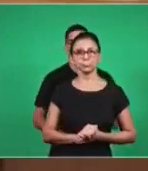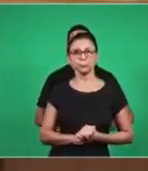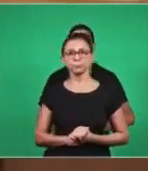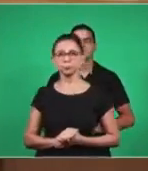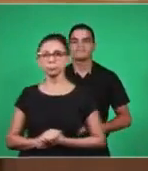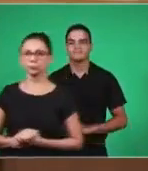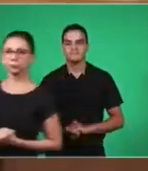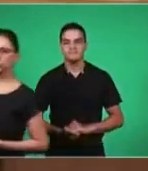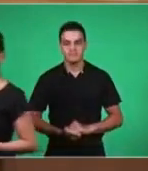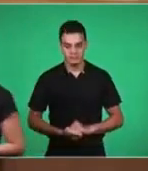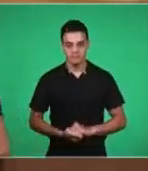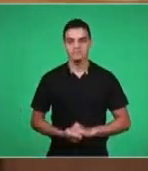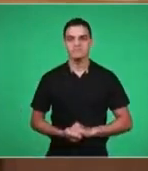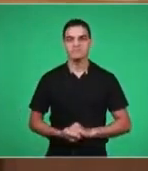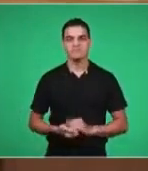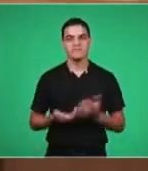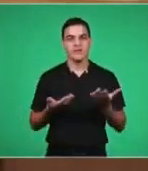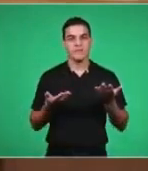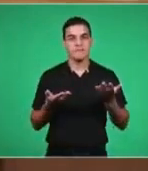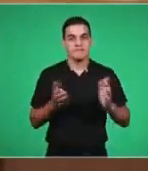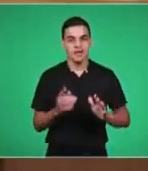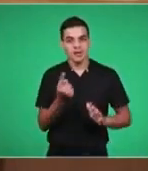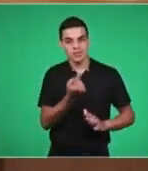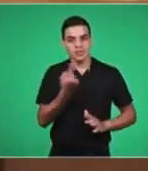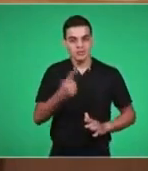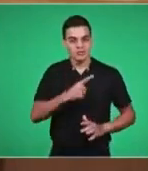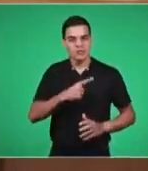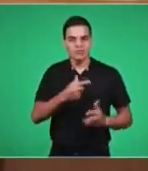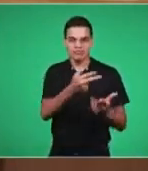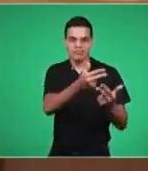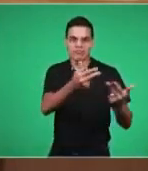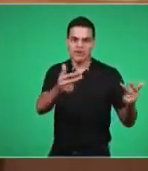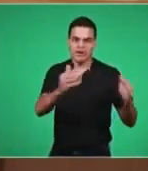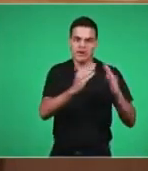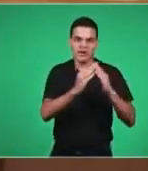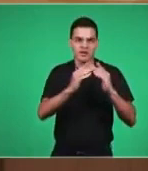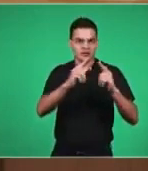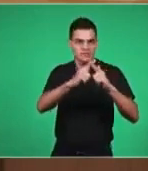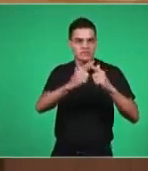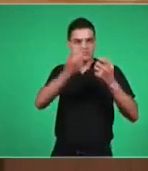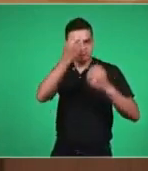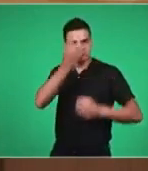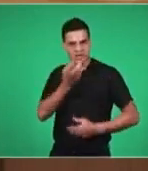we have to, other churches, not just Maranatha Christian Church, has to also take this precaution.